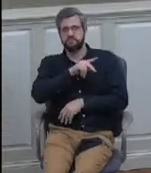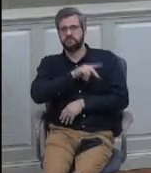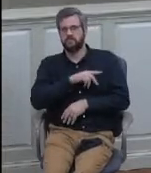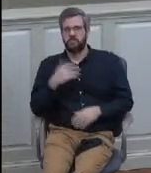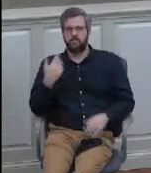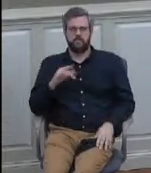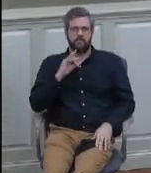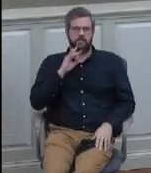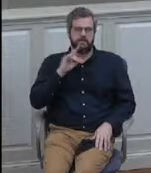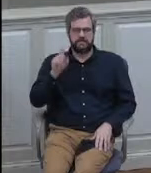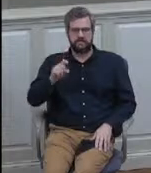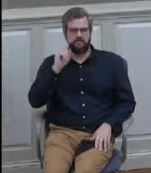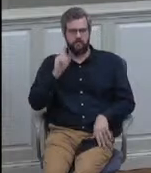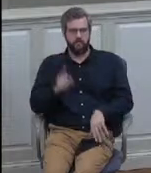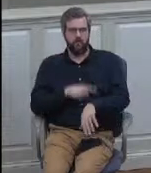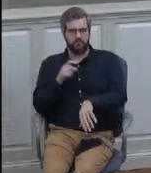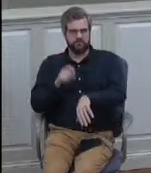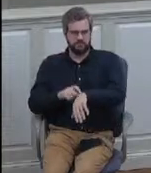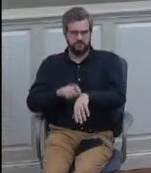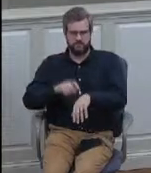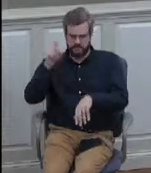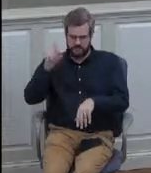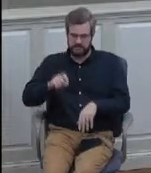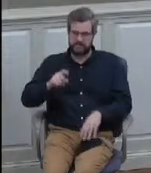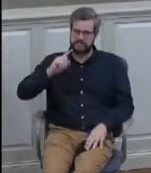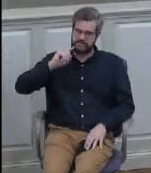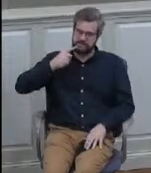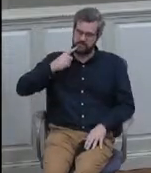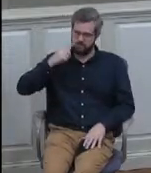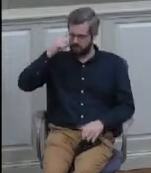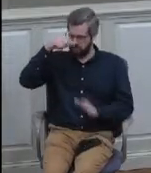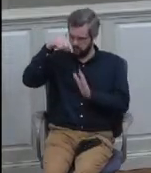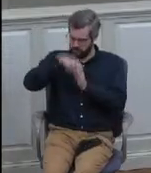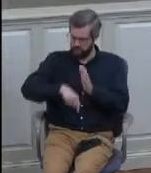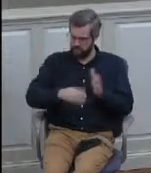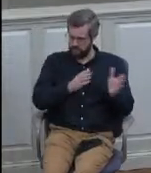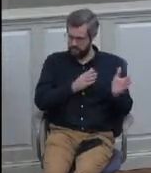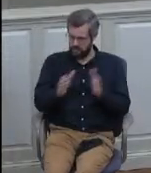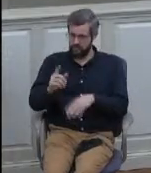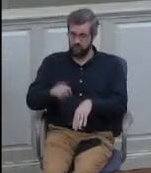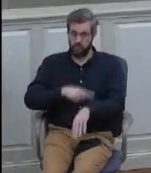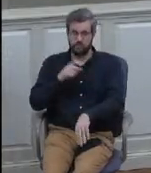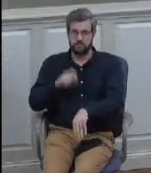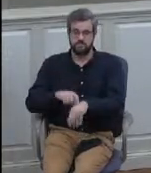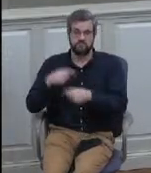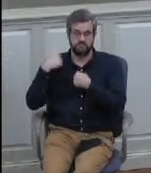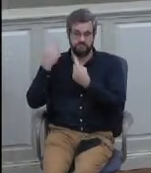time. Yeah. We've needed some real serious planning for a long time.